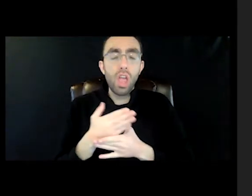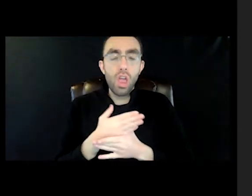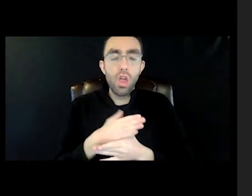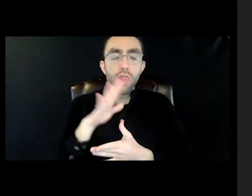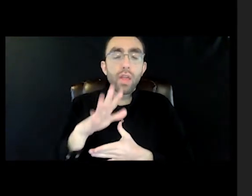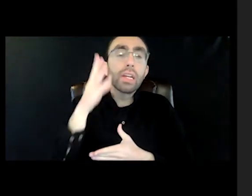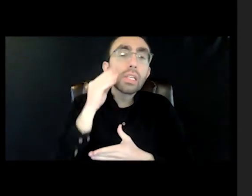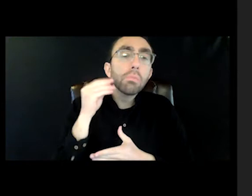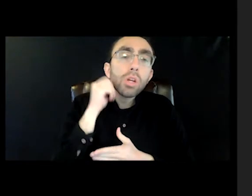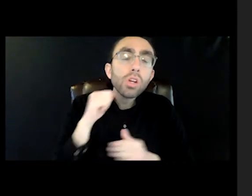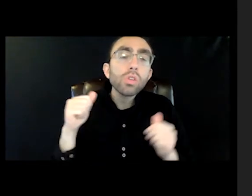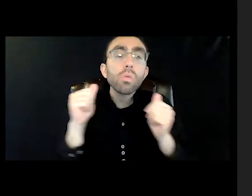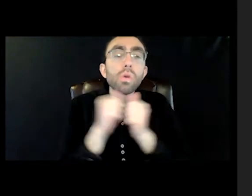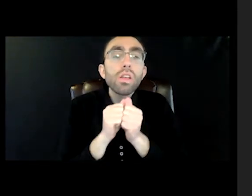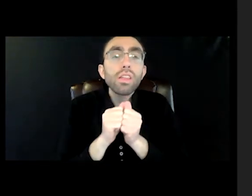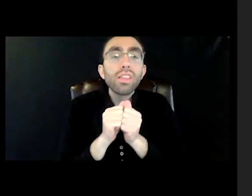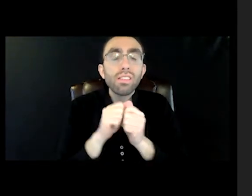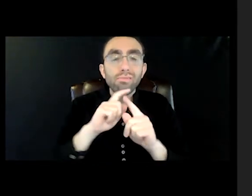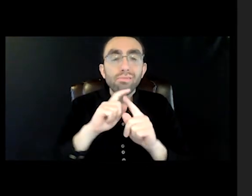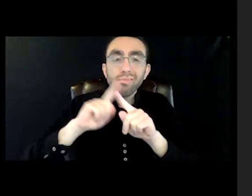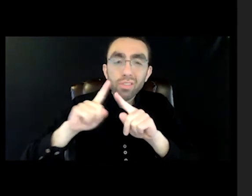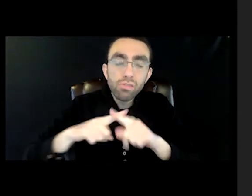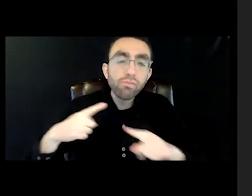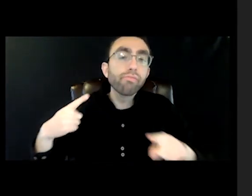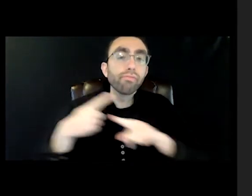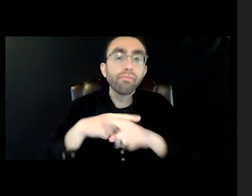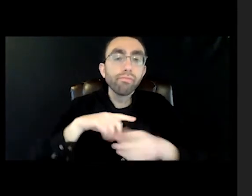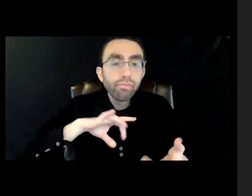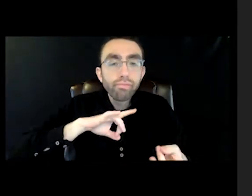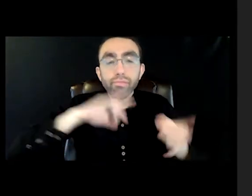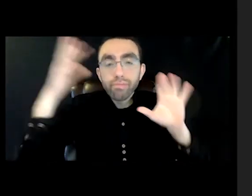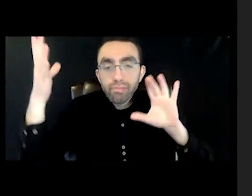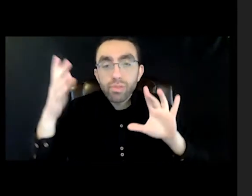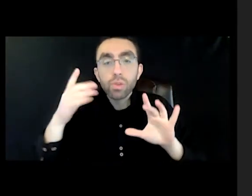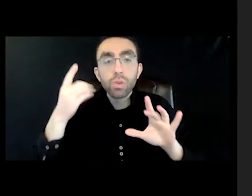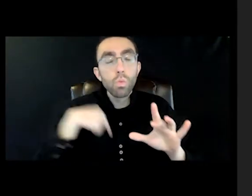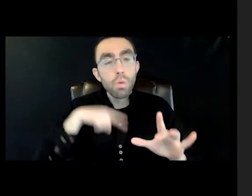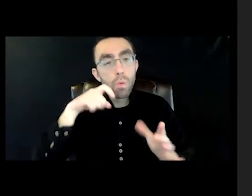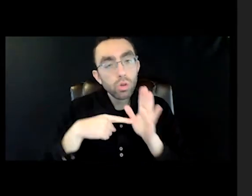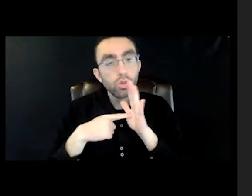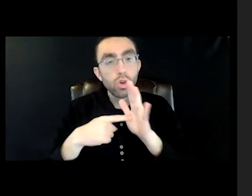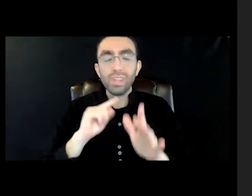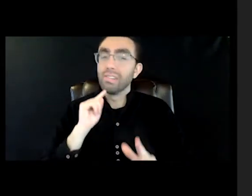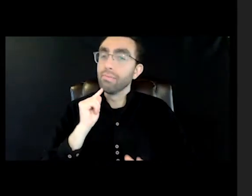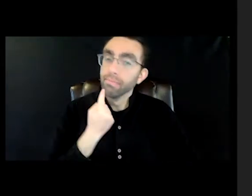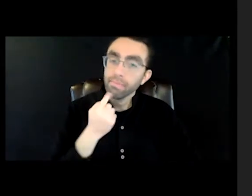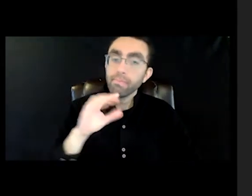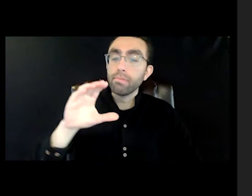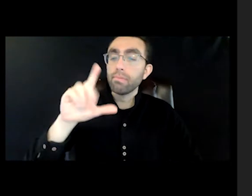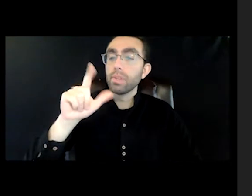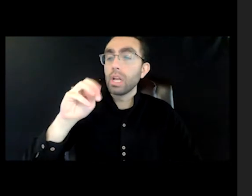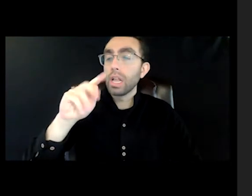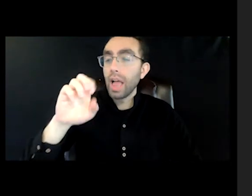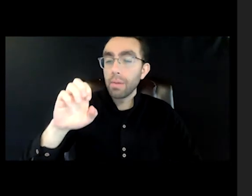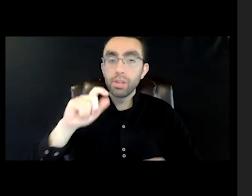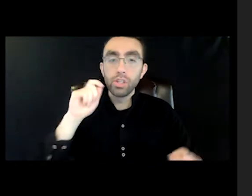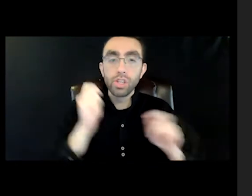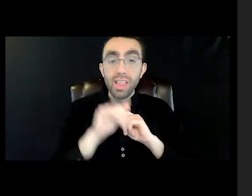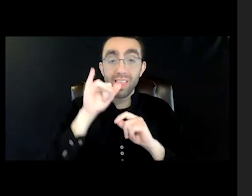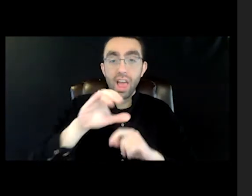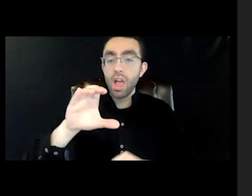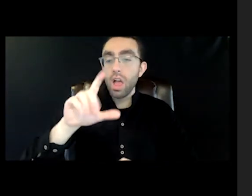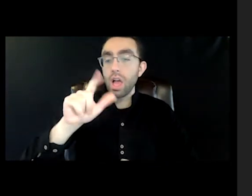to how serious the climate crisis is and the fact that it's happening right now to people that we love in our own